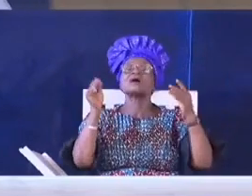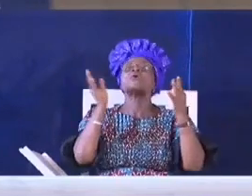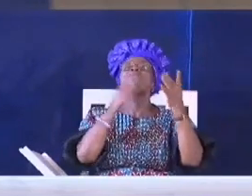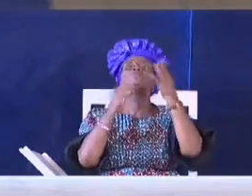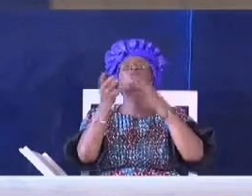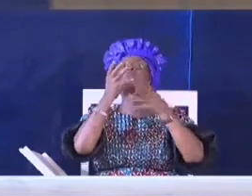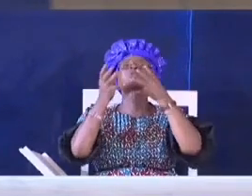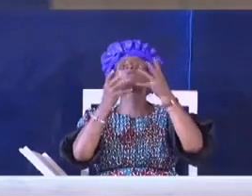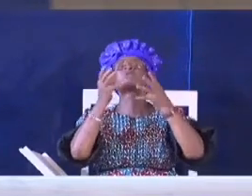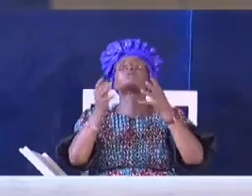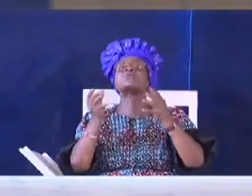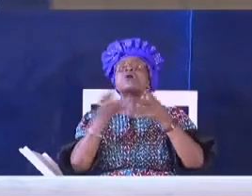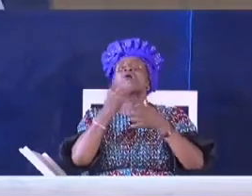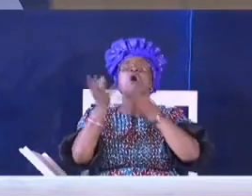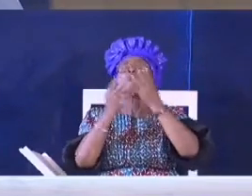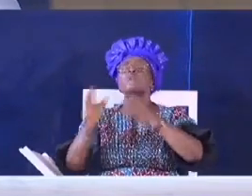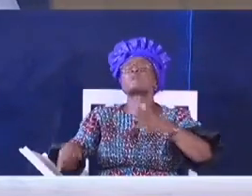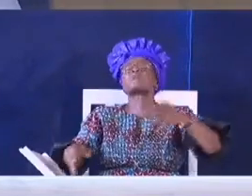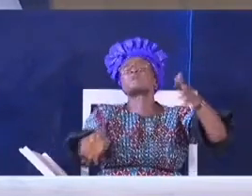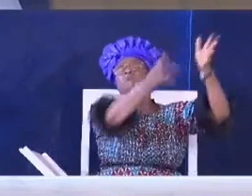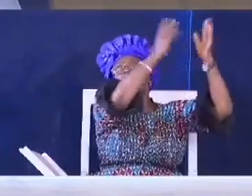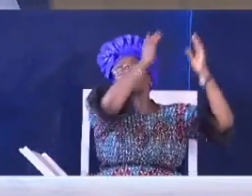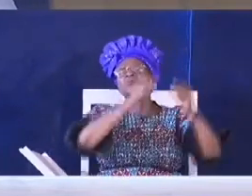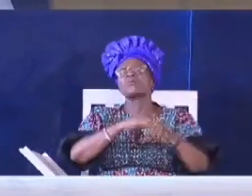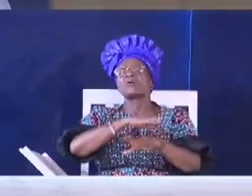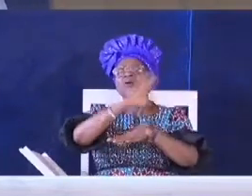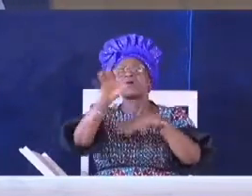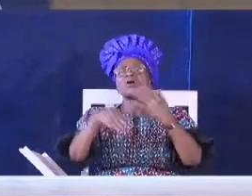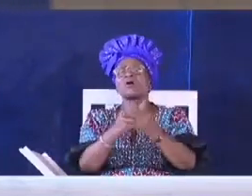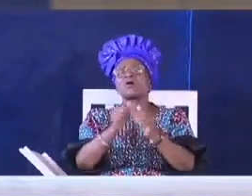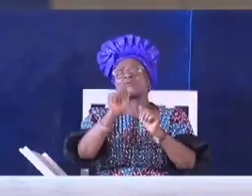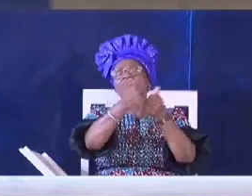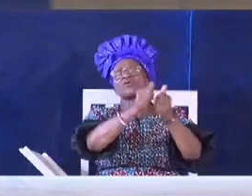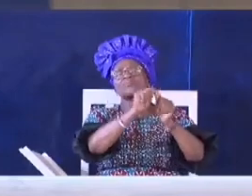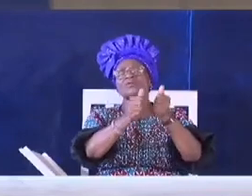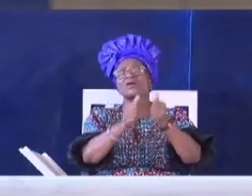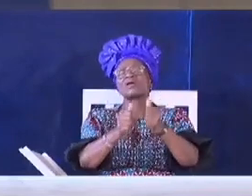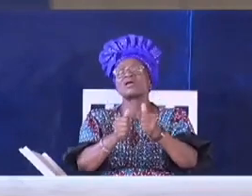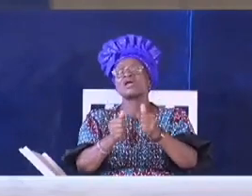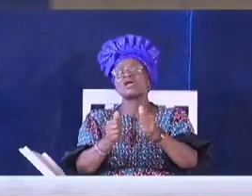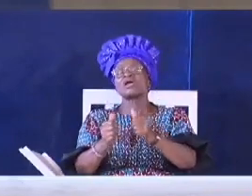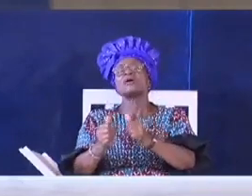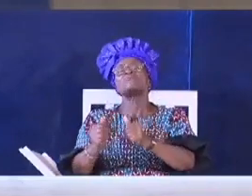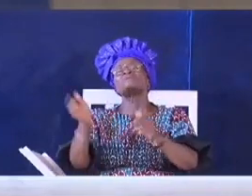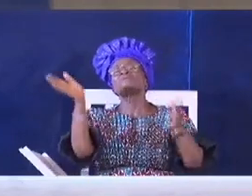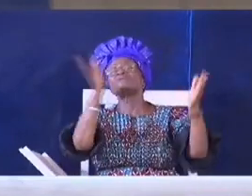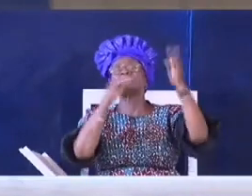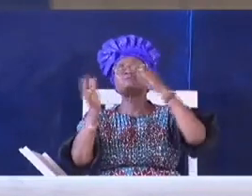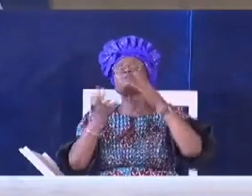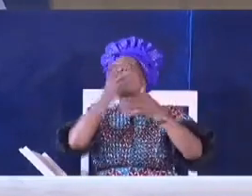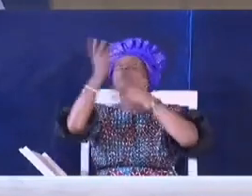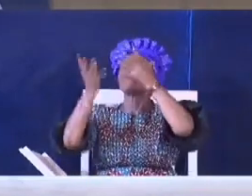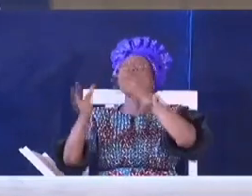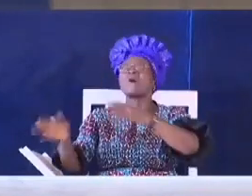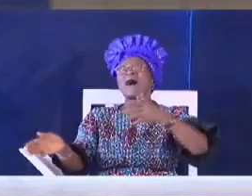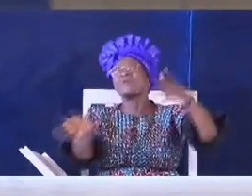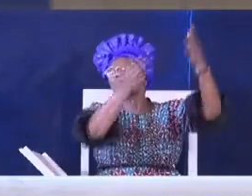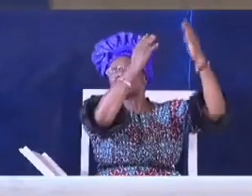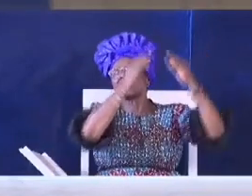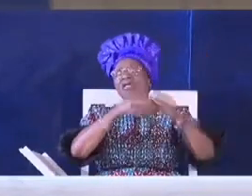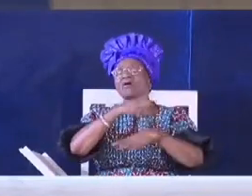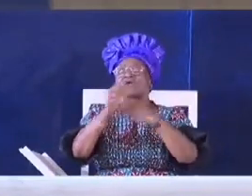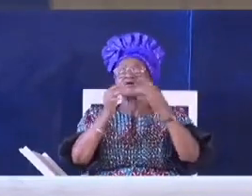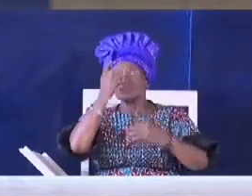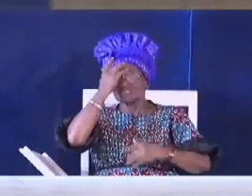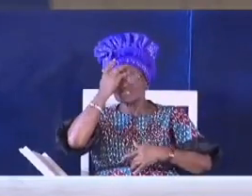and it blows away all problems, blows away all sickness, blows